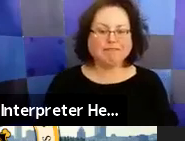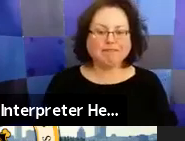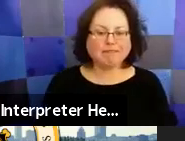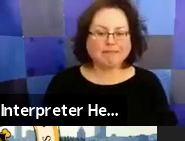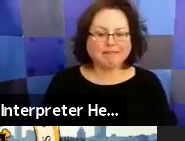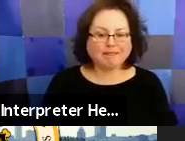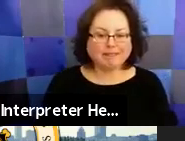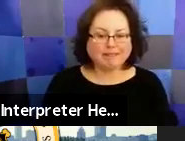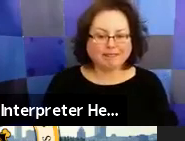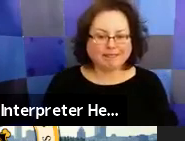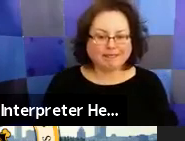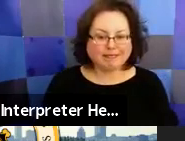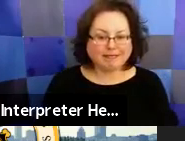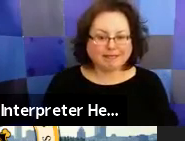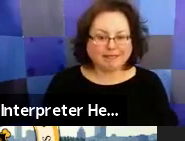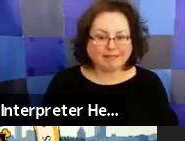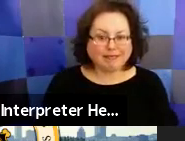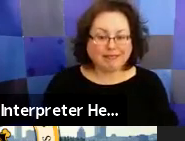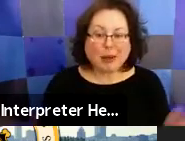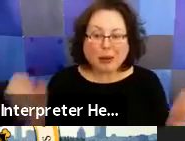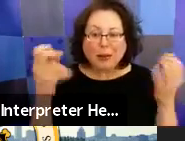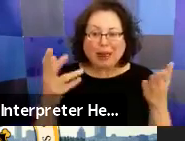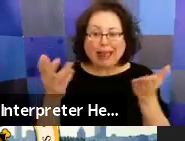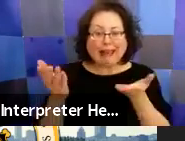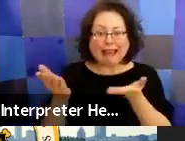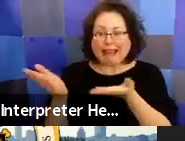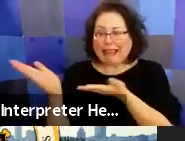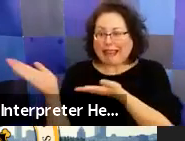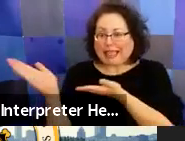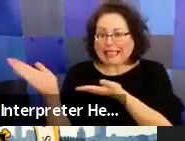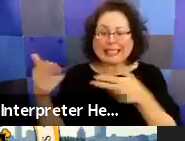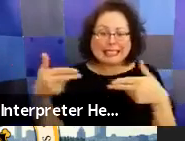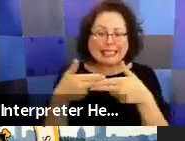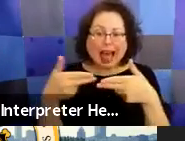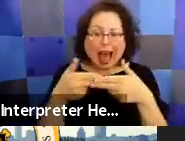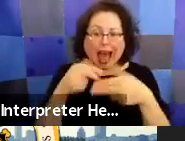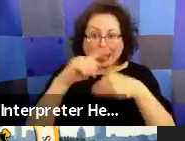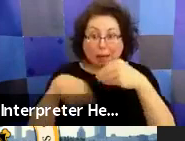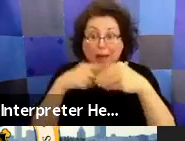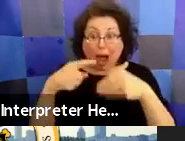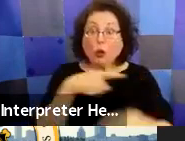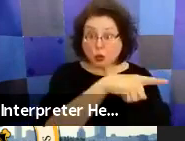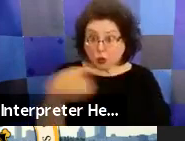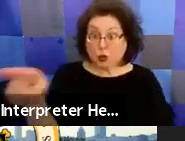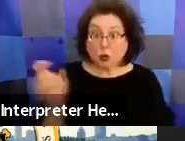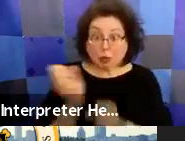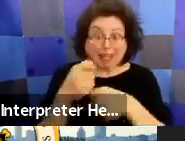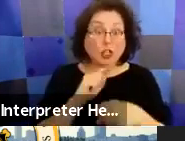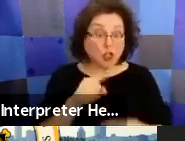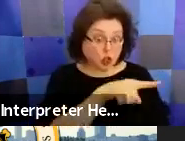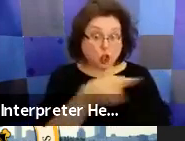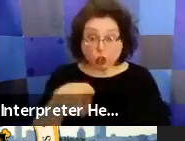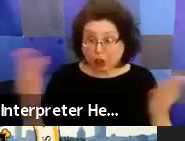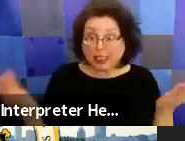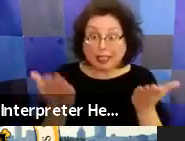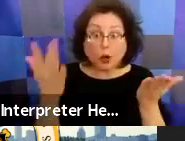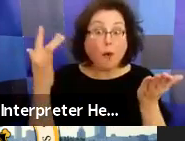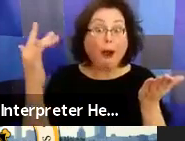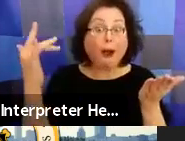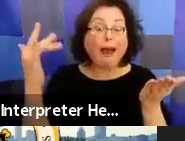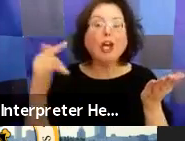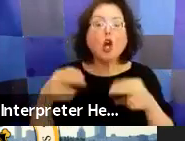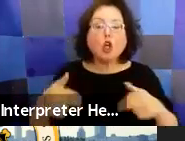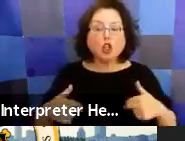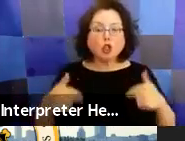So this is a little slide about you, making sure you're in the right place. If you're a human